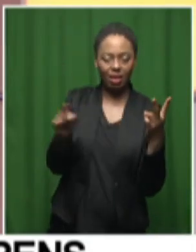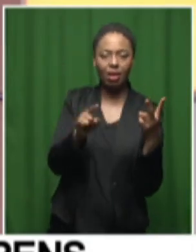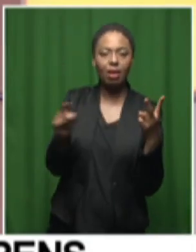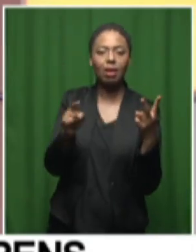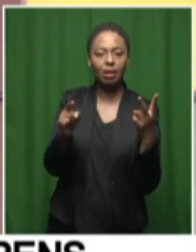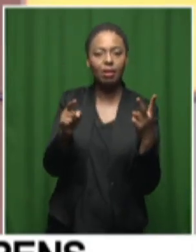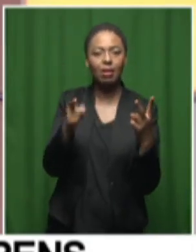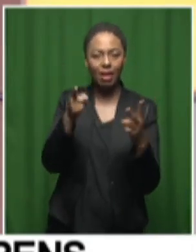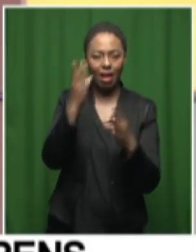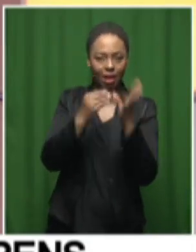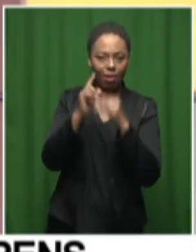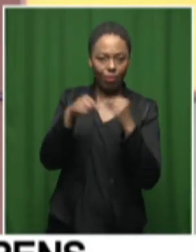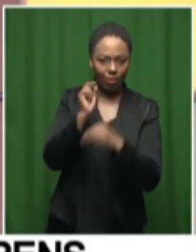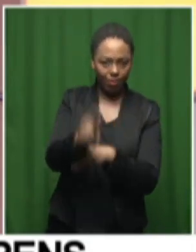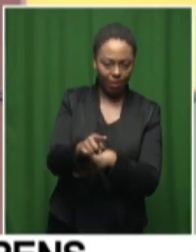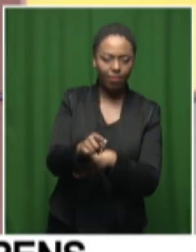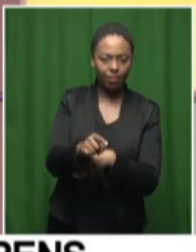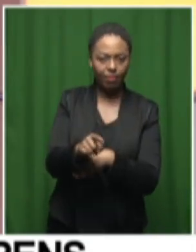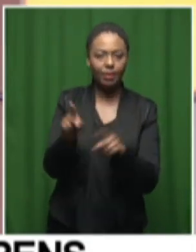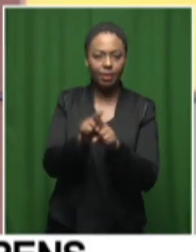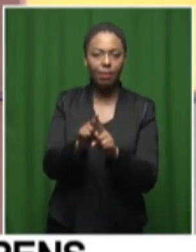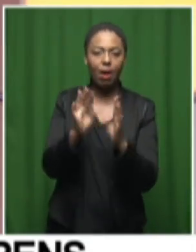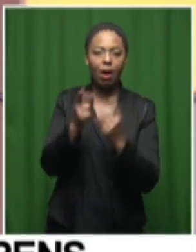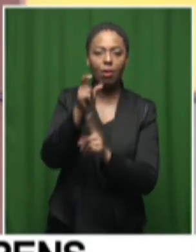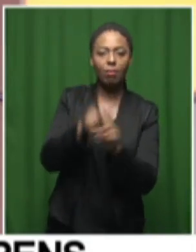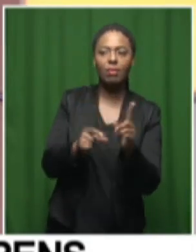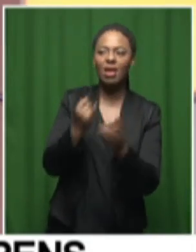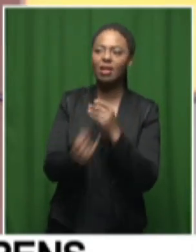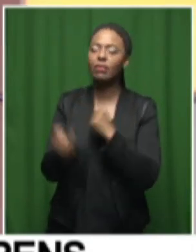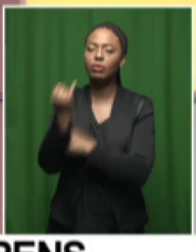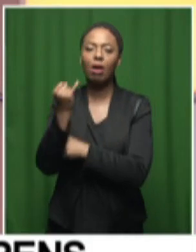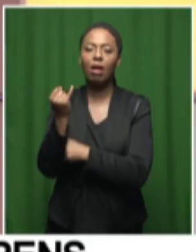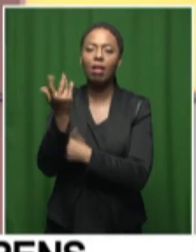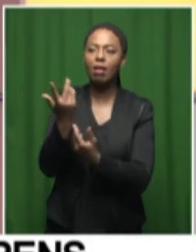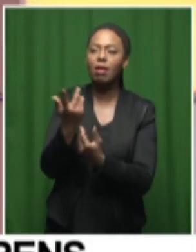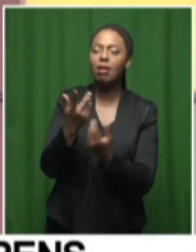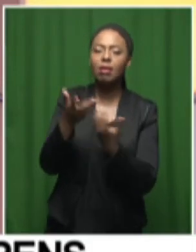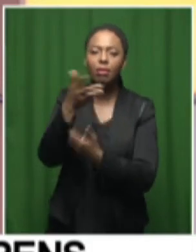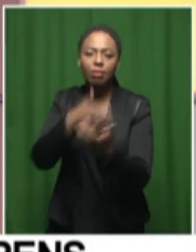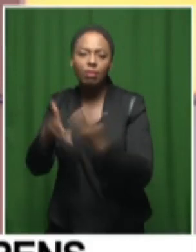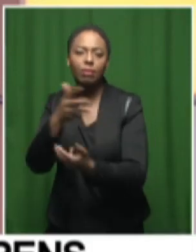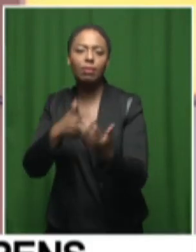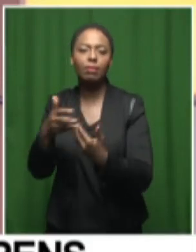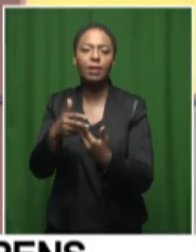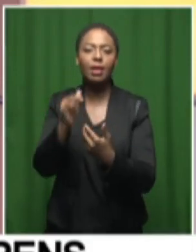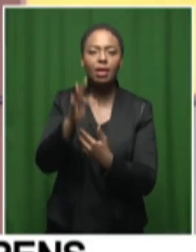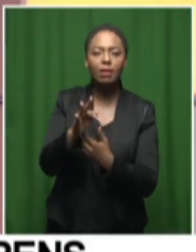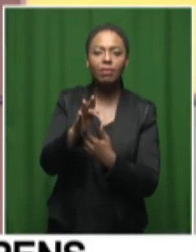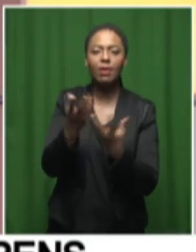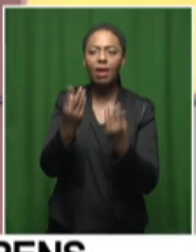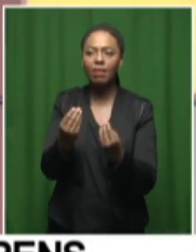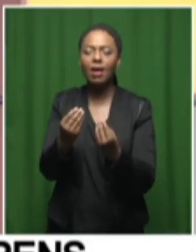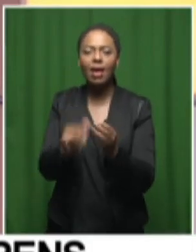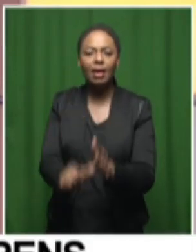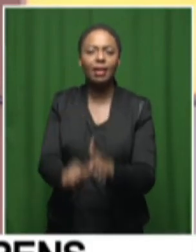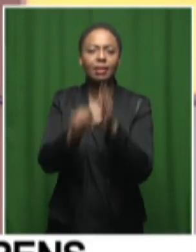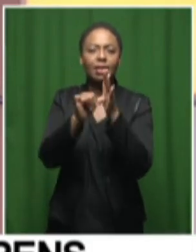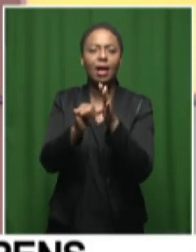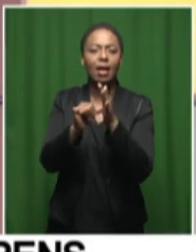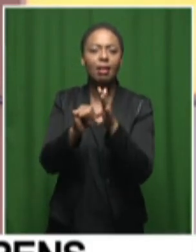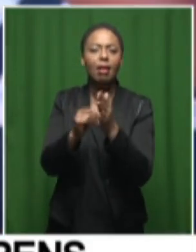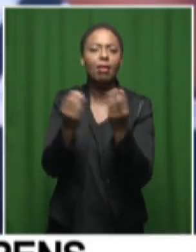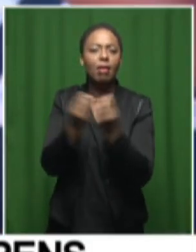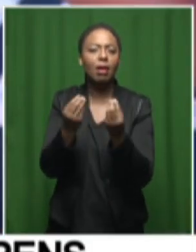about, how one engages about integral and critical factors that are impacting us